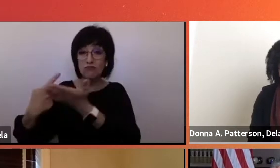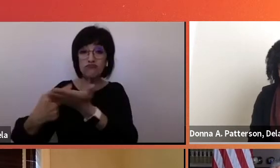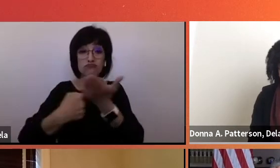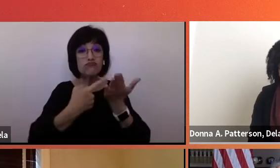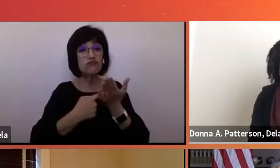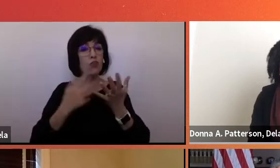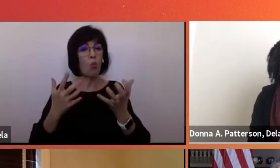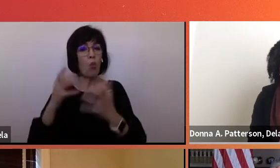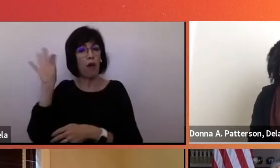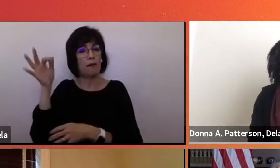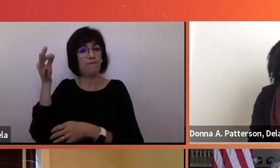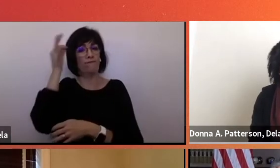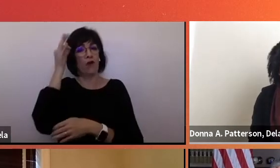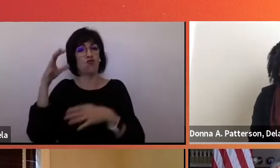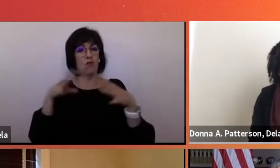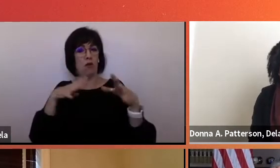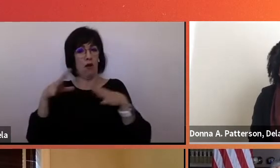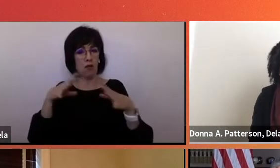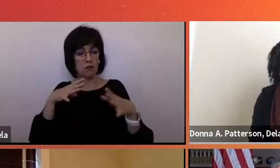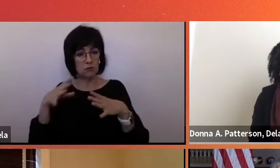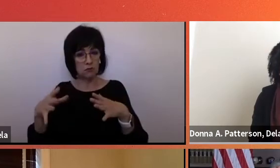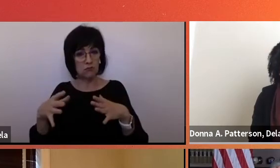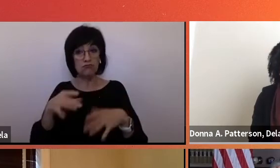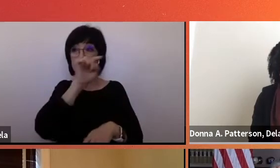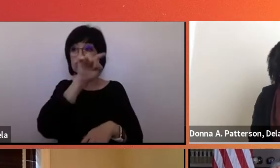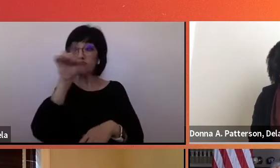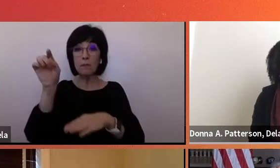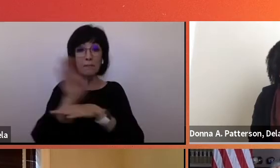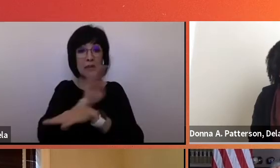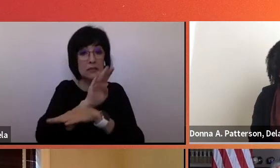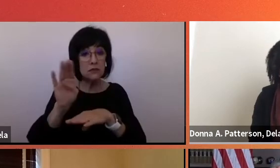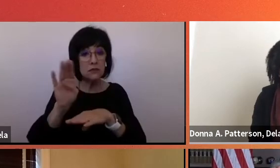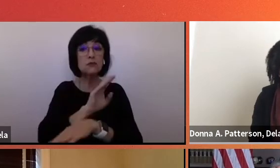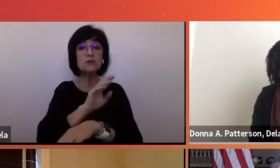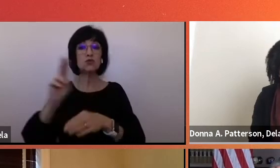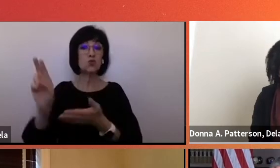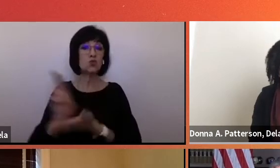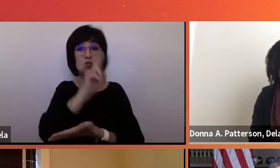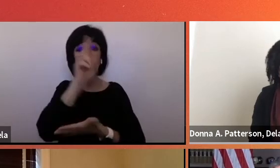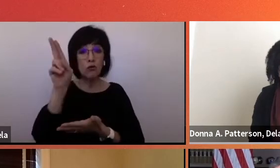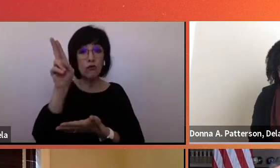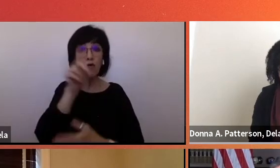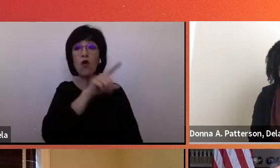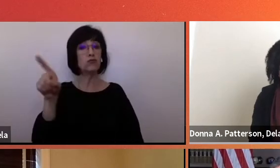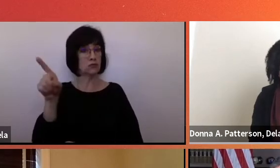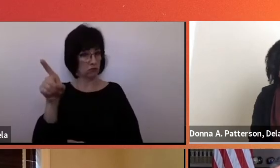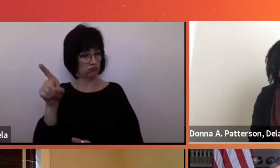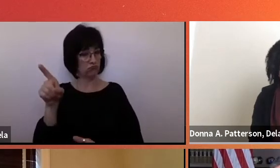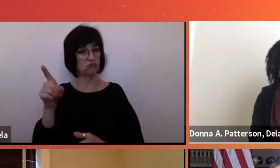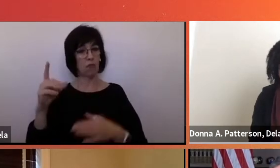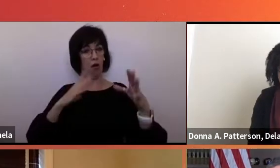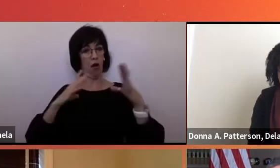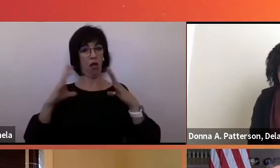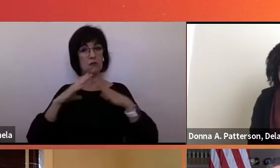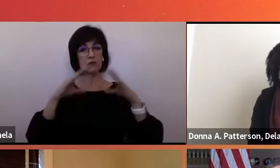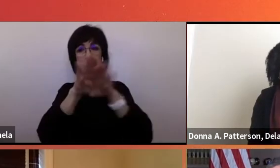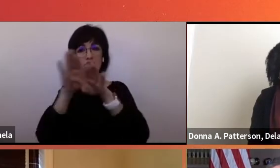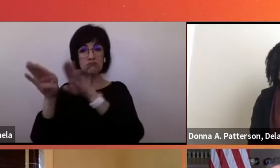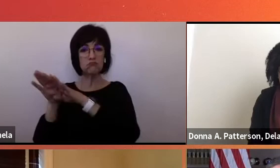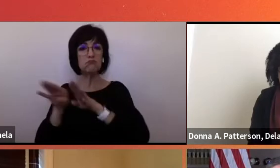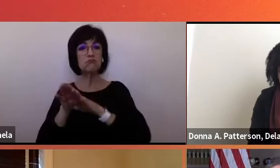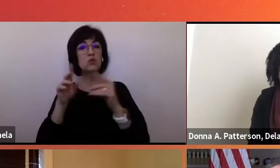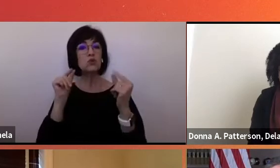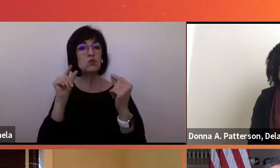of businesses and universities who are now, paying their employees and giving them time off. Twitter is, a lot